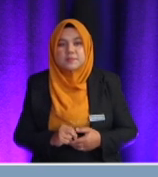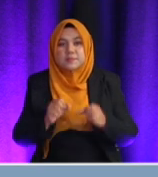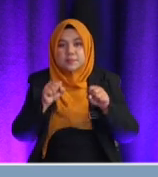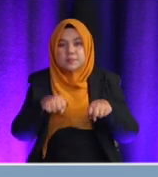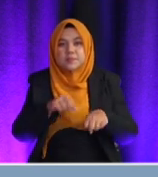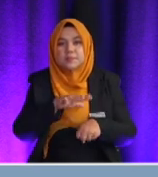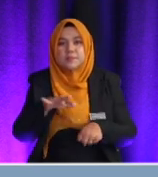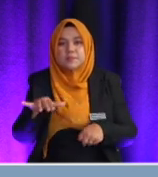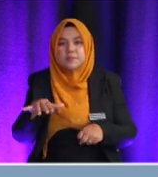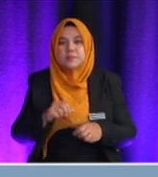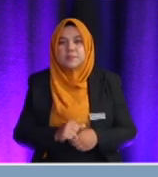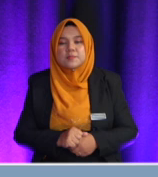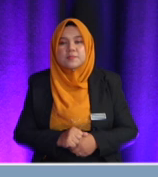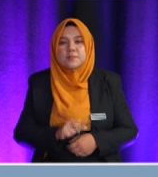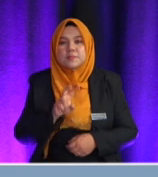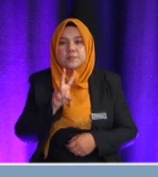for me?